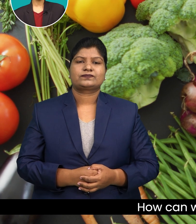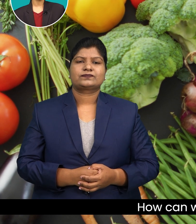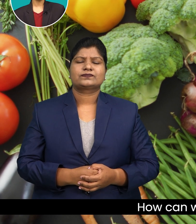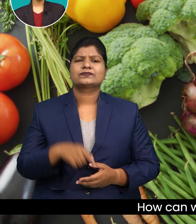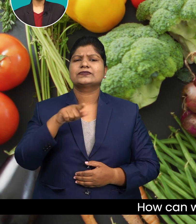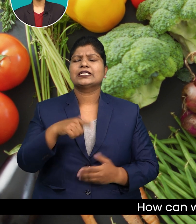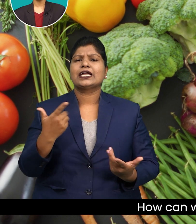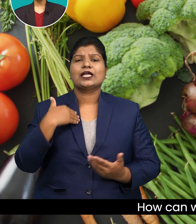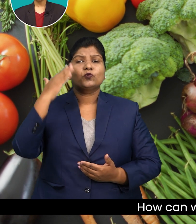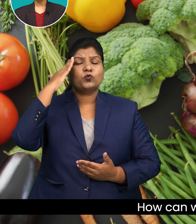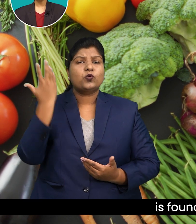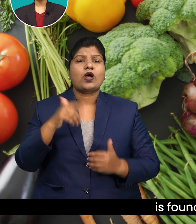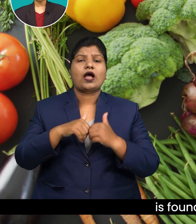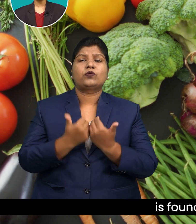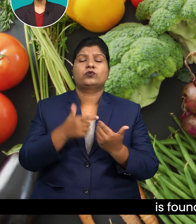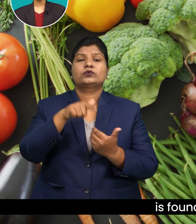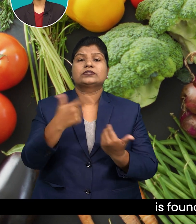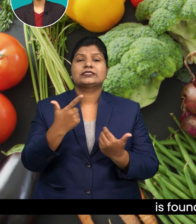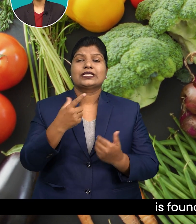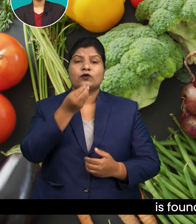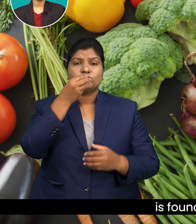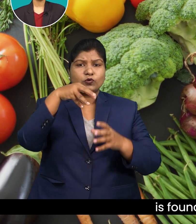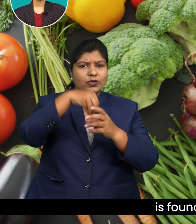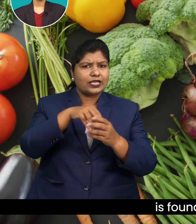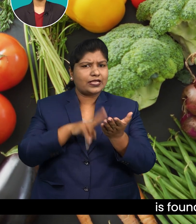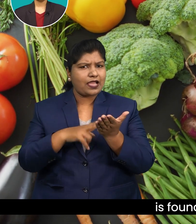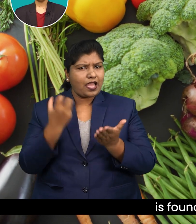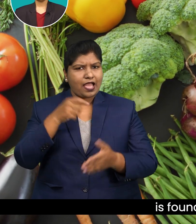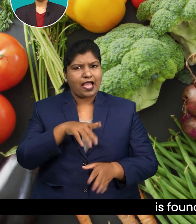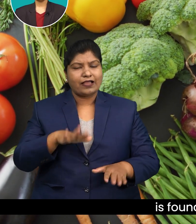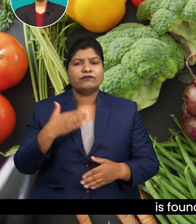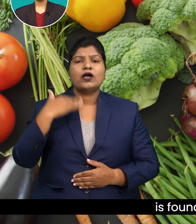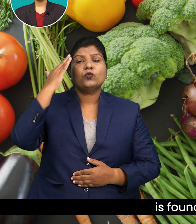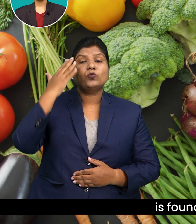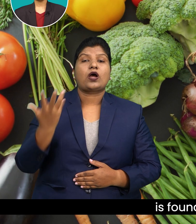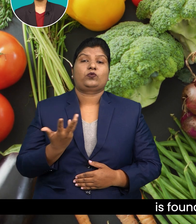How can we know that a nutrient is found in a specific food?